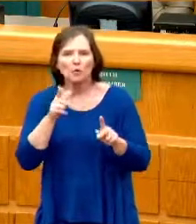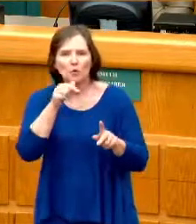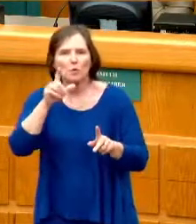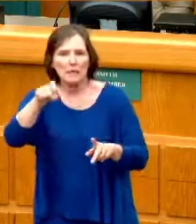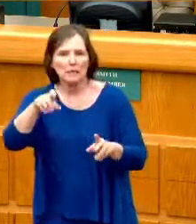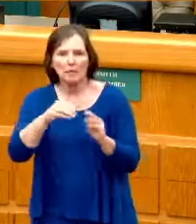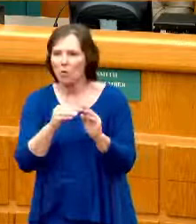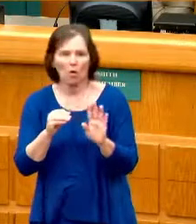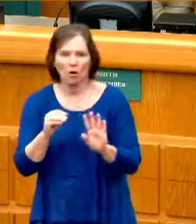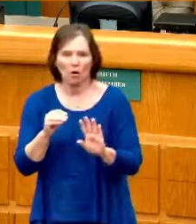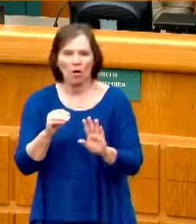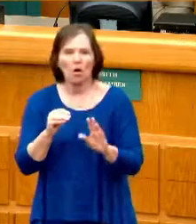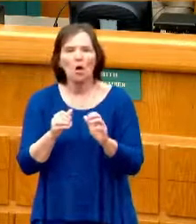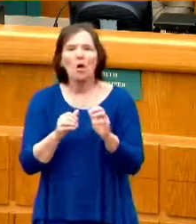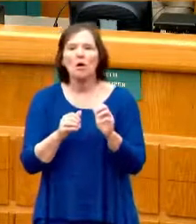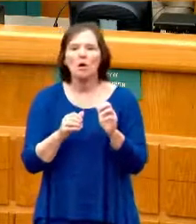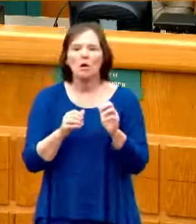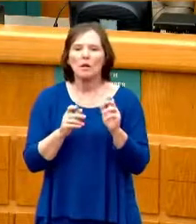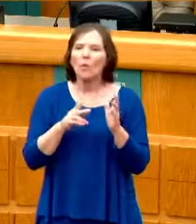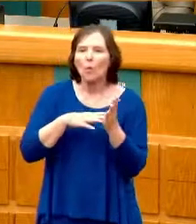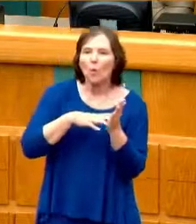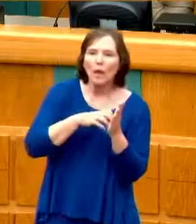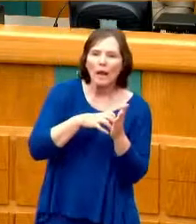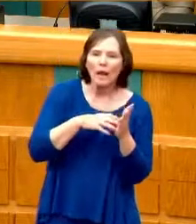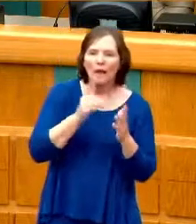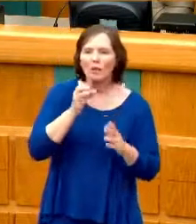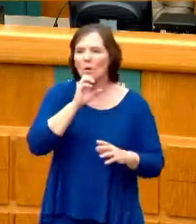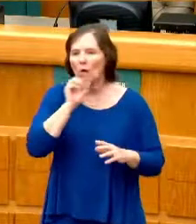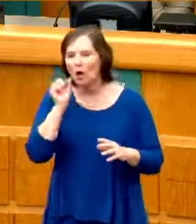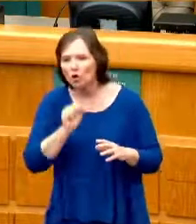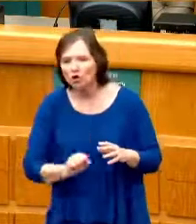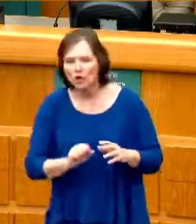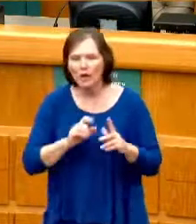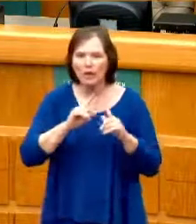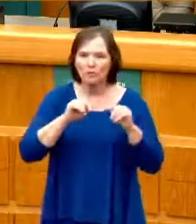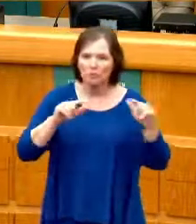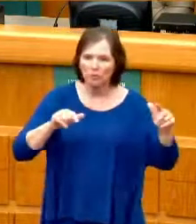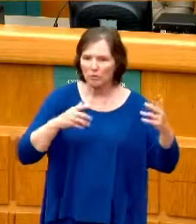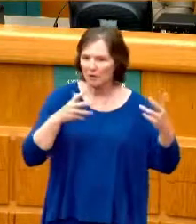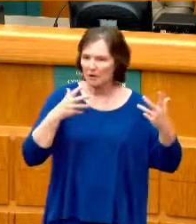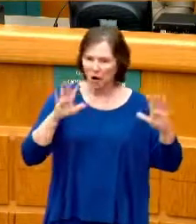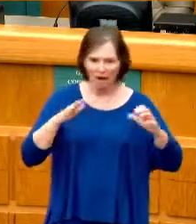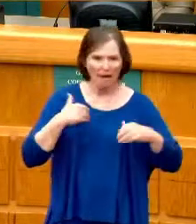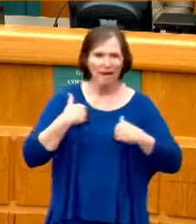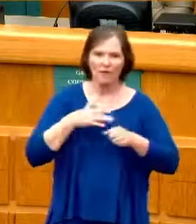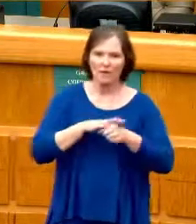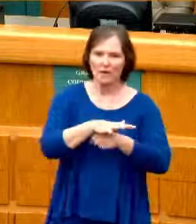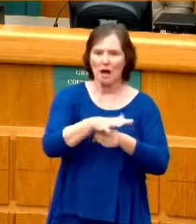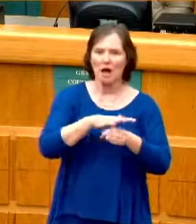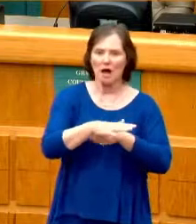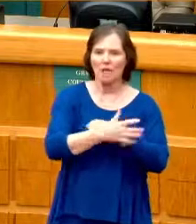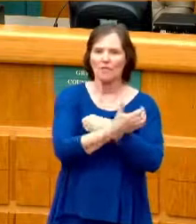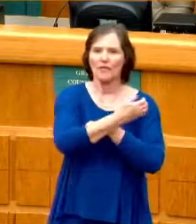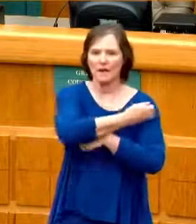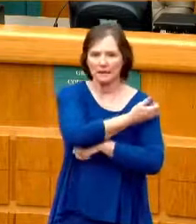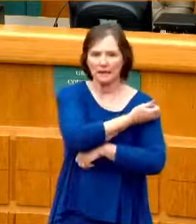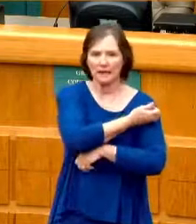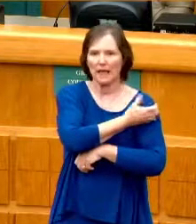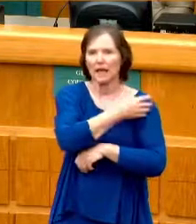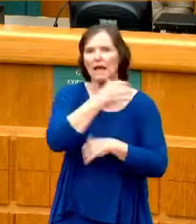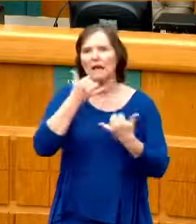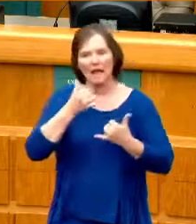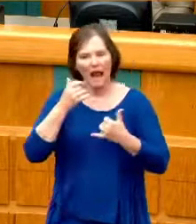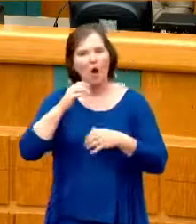you. We need you to protect everybody that you love. Let's all be safe together.